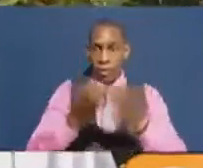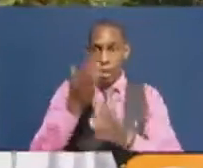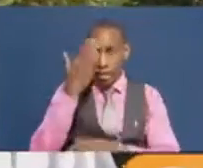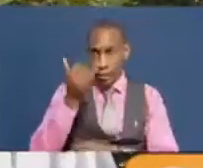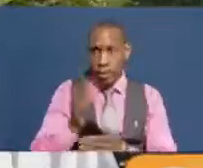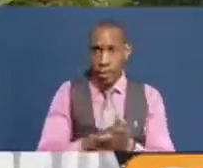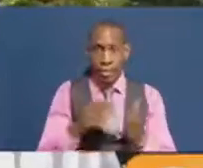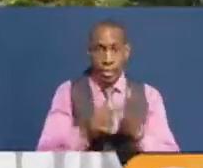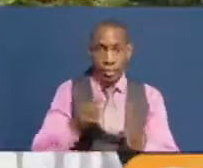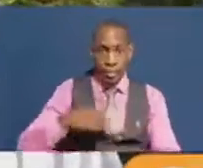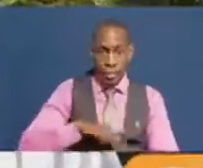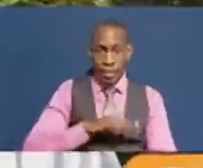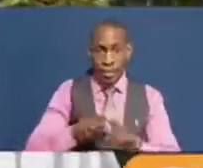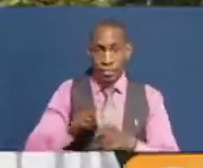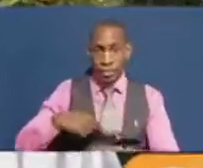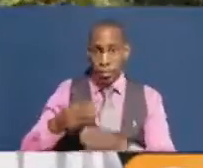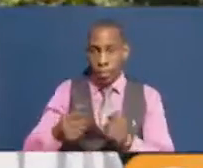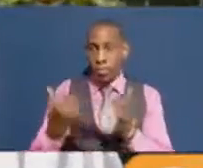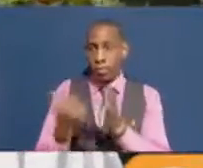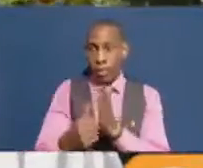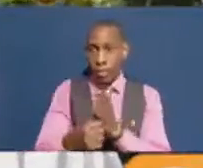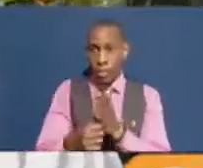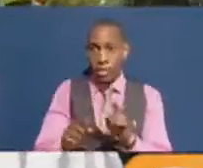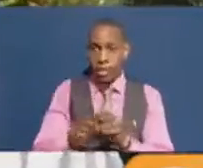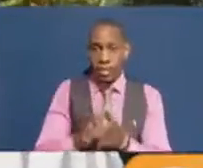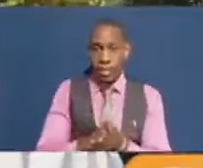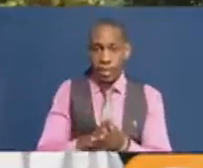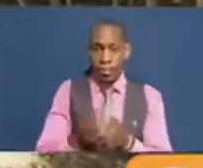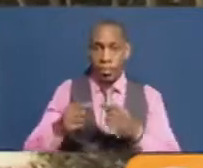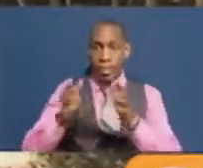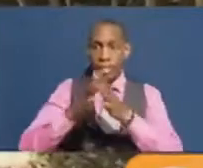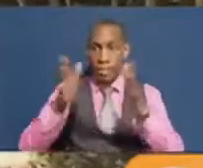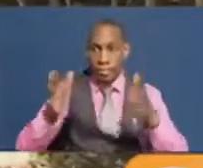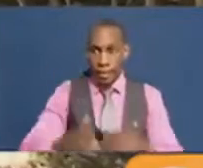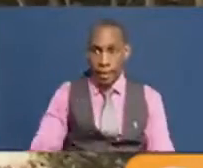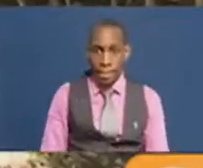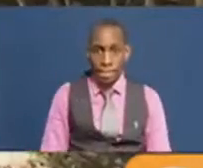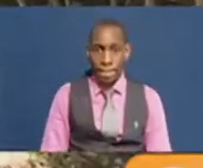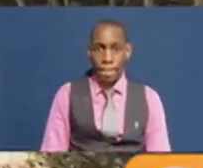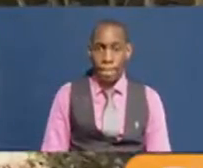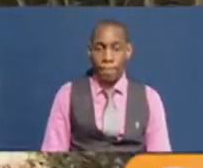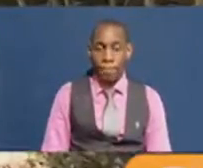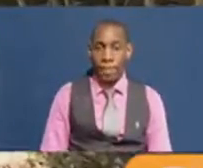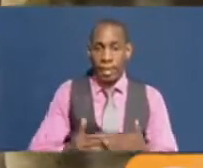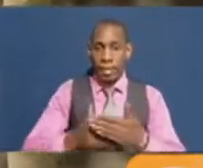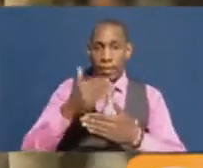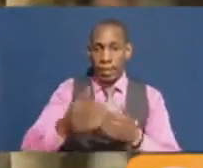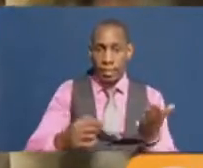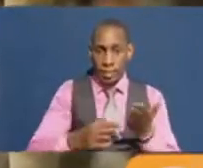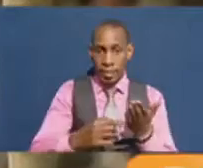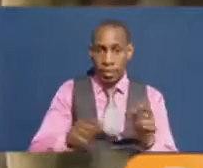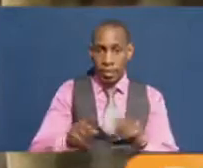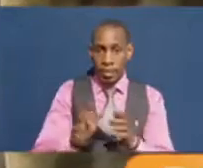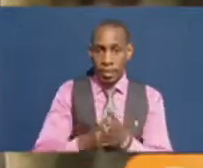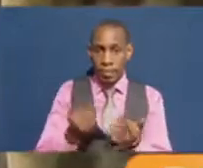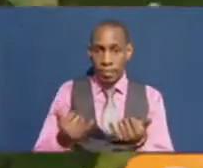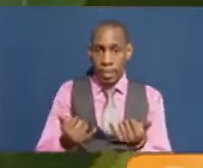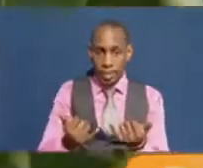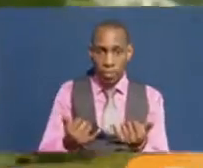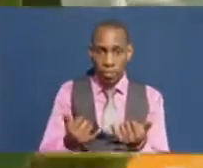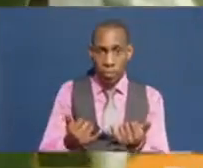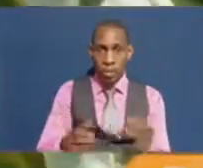it's our problem, it's us to solve the problem, and we are having a major breakthrough. Consequently, the technique, which is closely linked